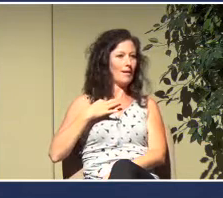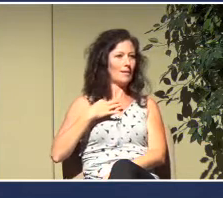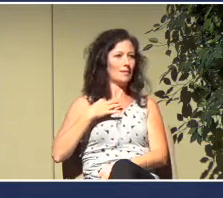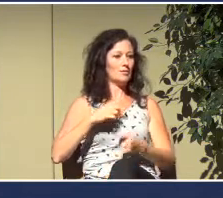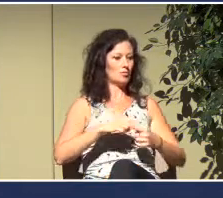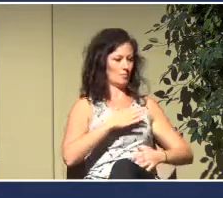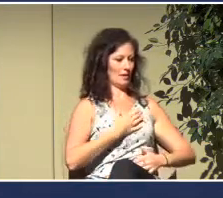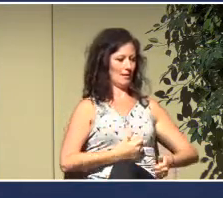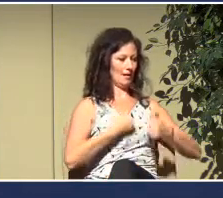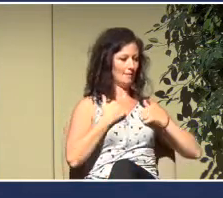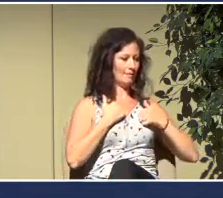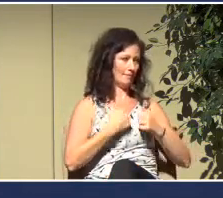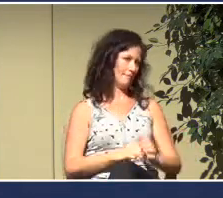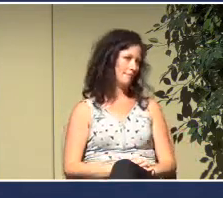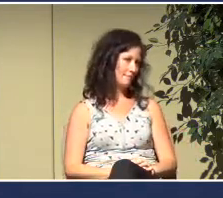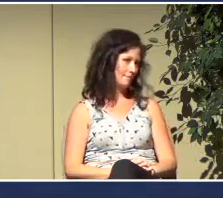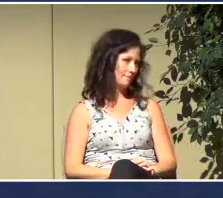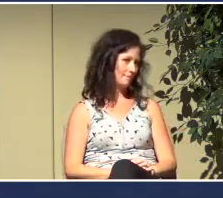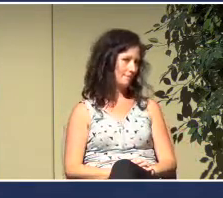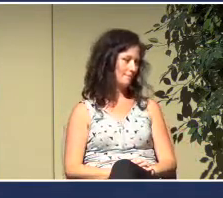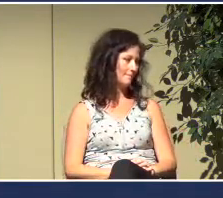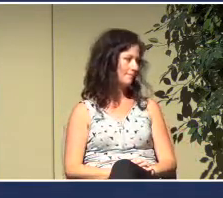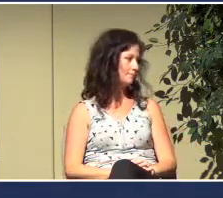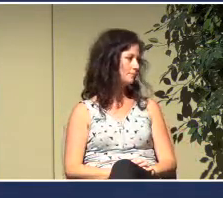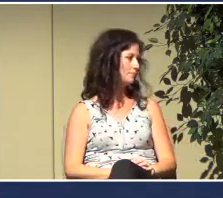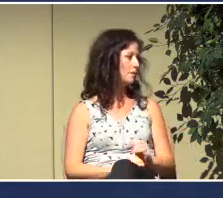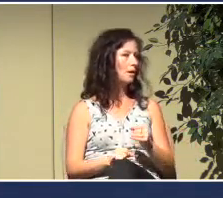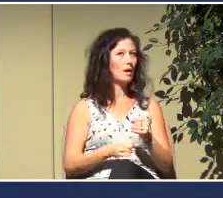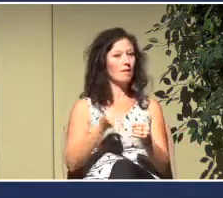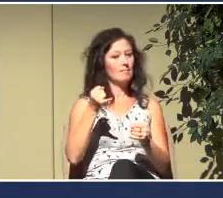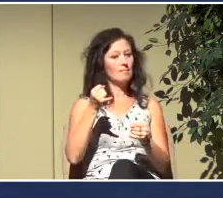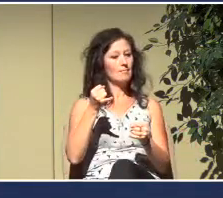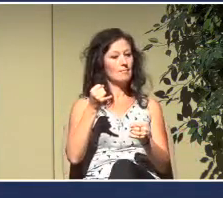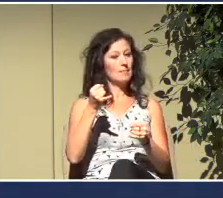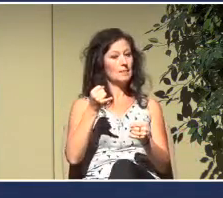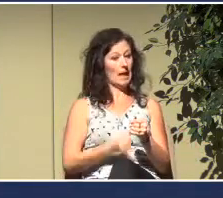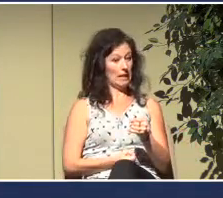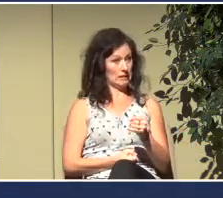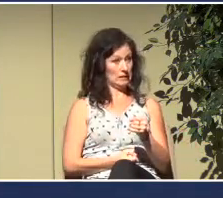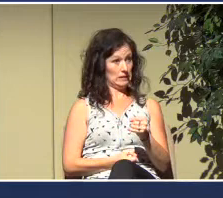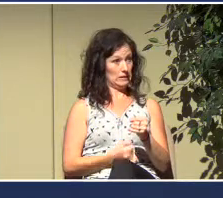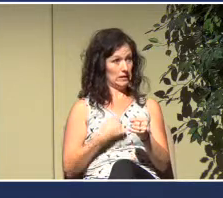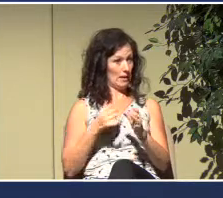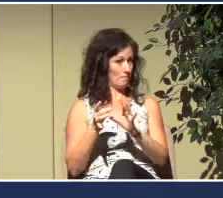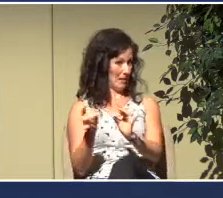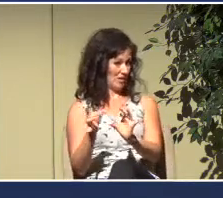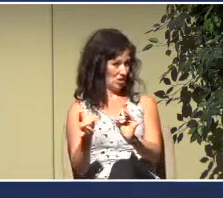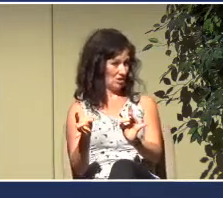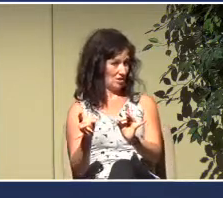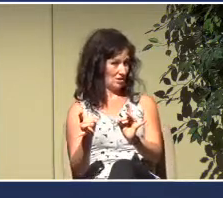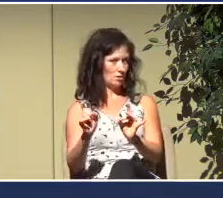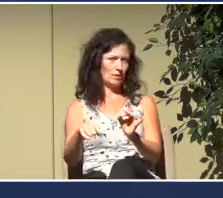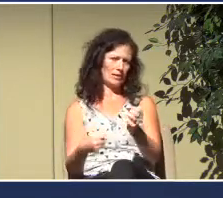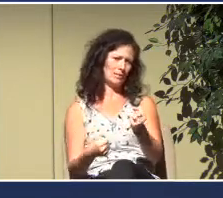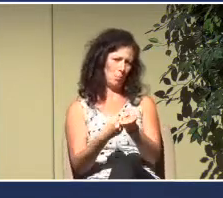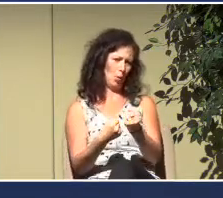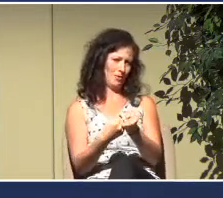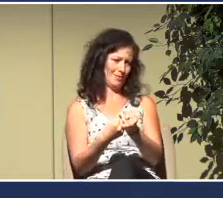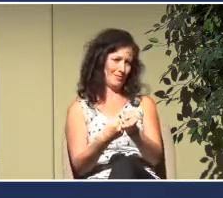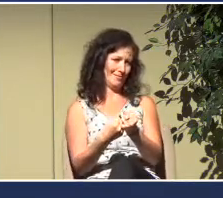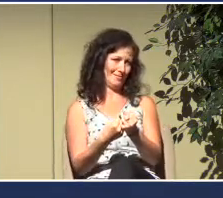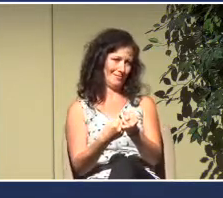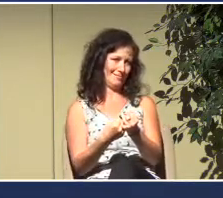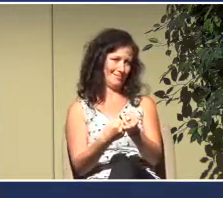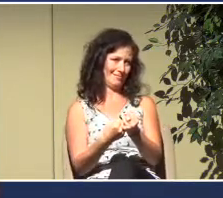applied. Okay. Lastly, and very briefly, I also just want to mention, this is going to require support,